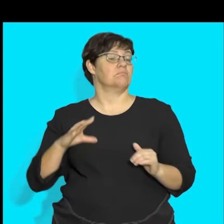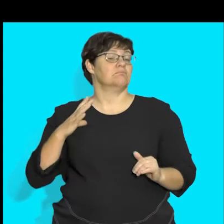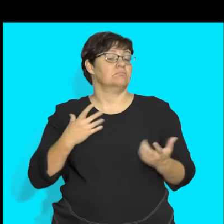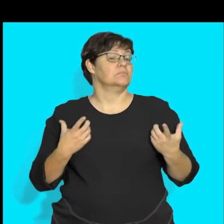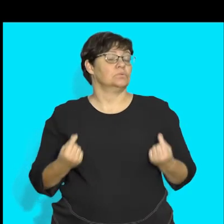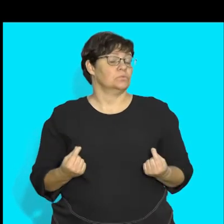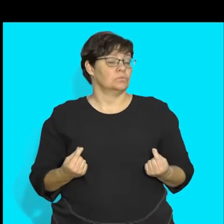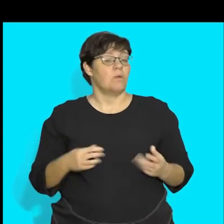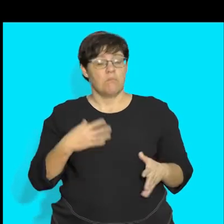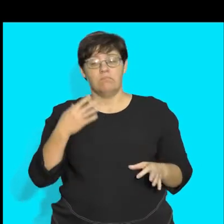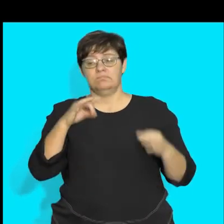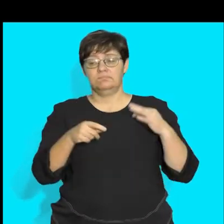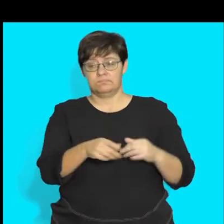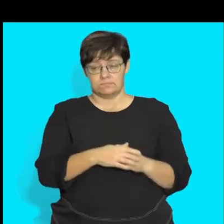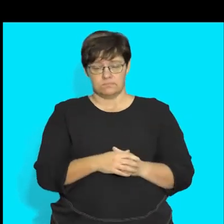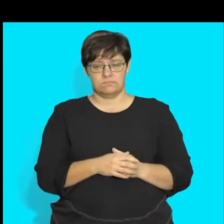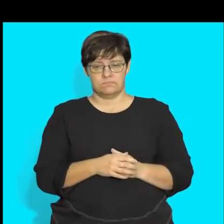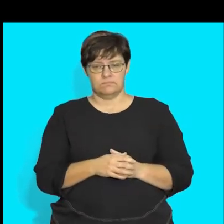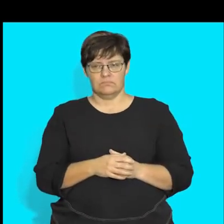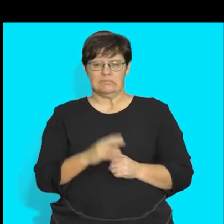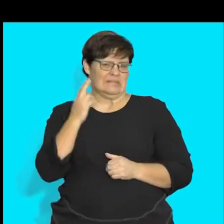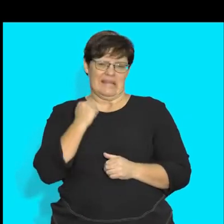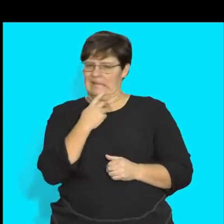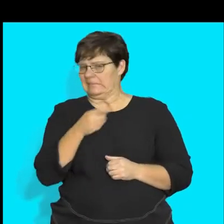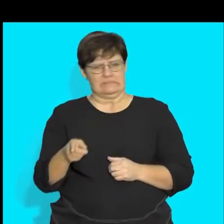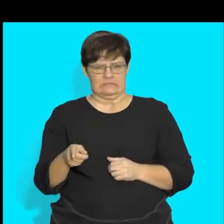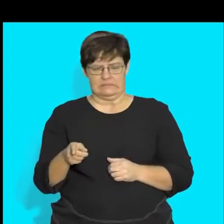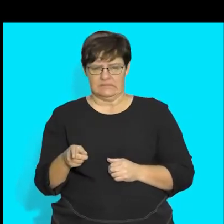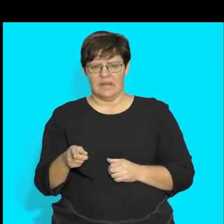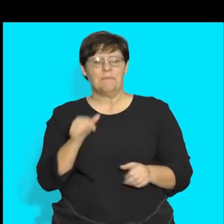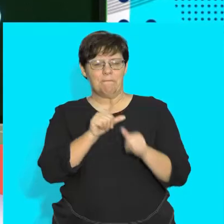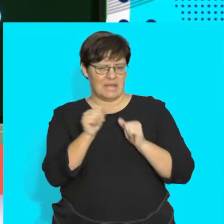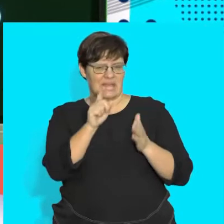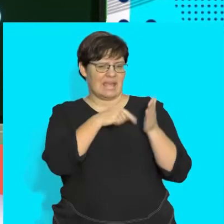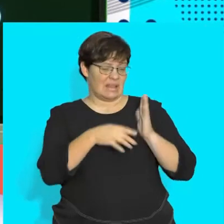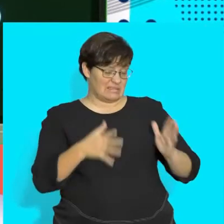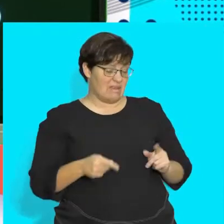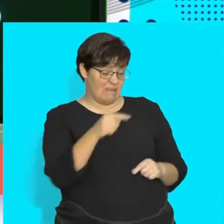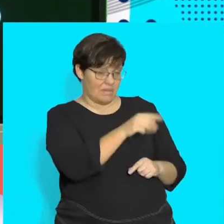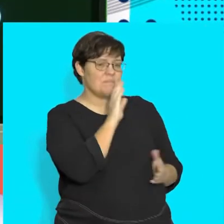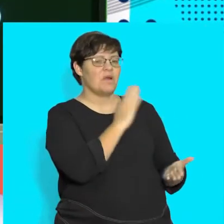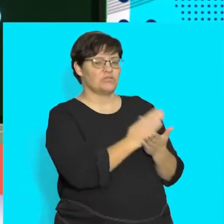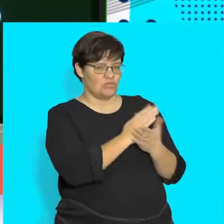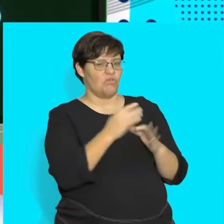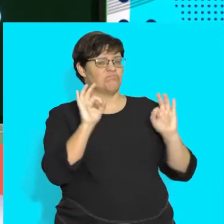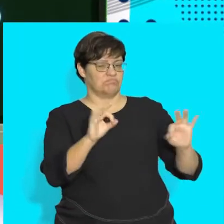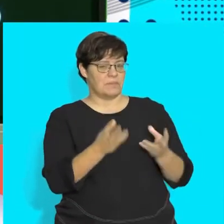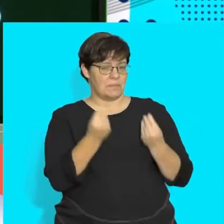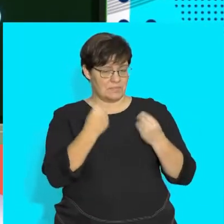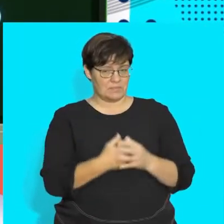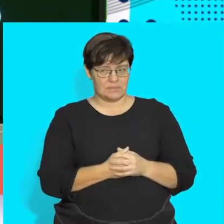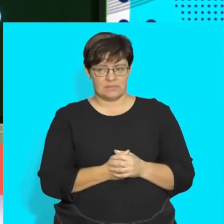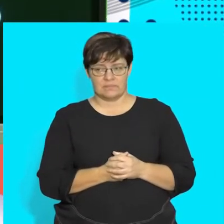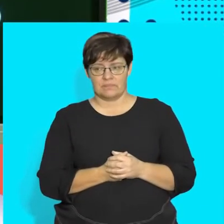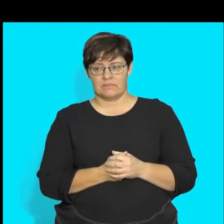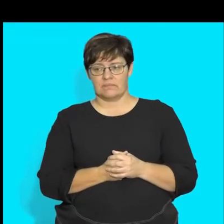And all I need to do is simplify this equation. This equation isn't nice. So what I'm going to do is I'm going to take out my calculator to make sure that I get